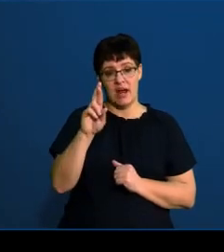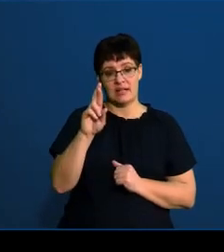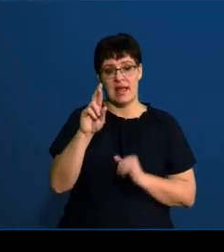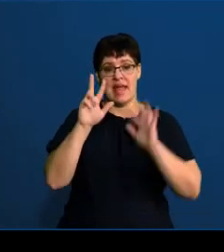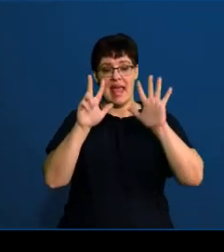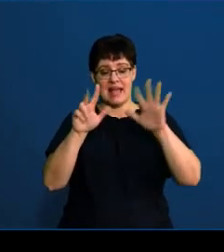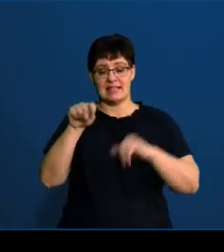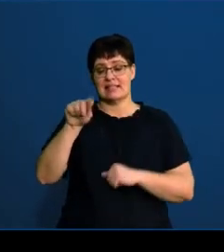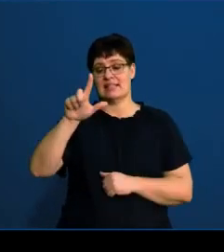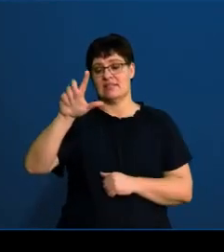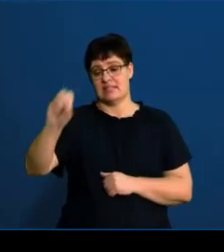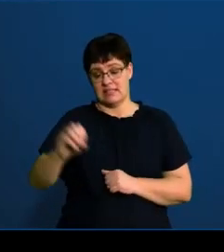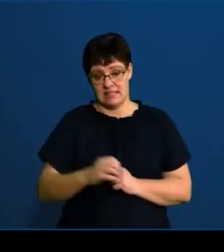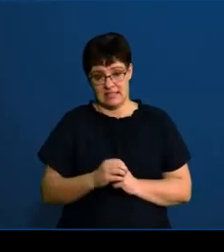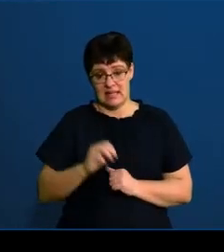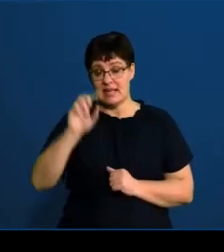R8.79.